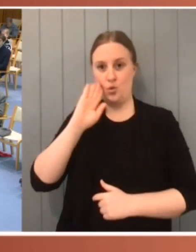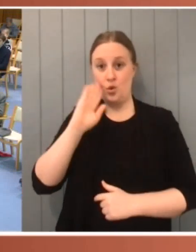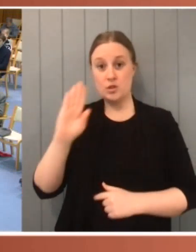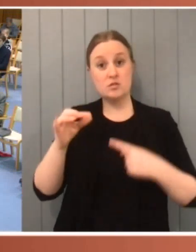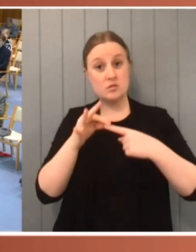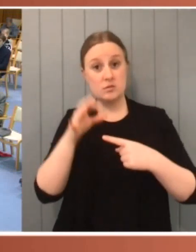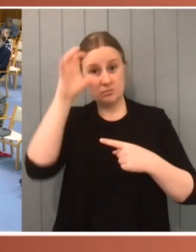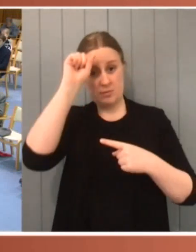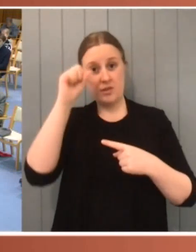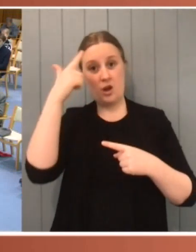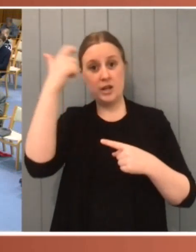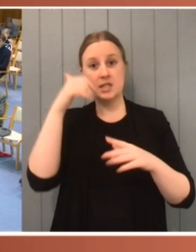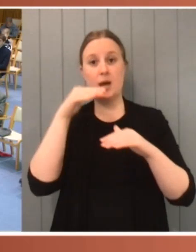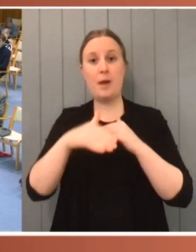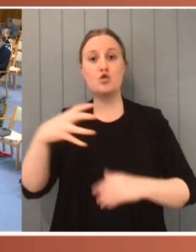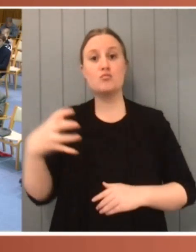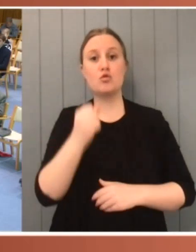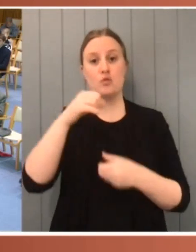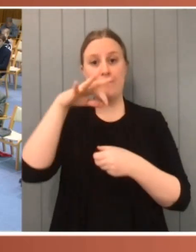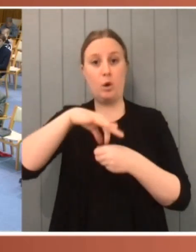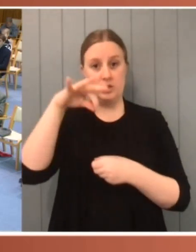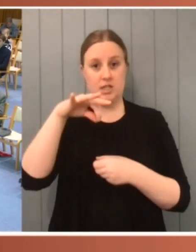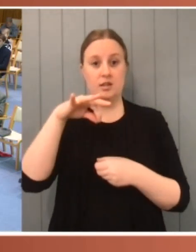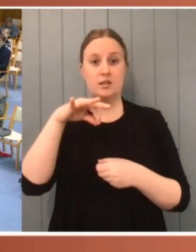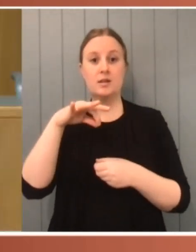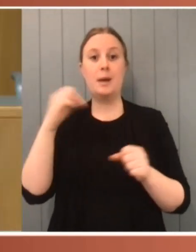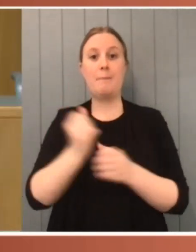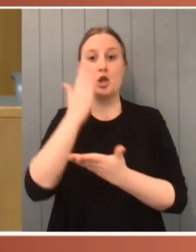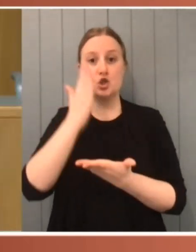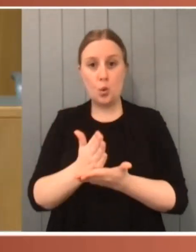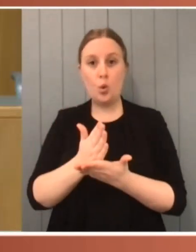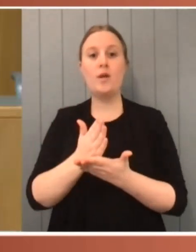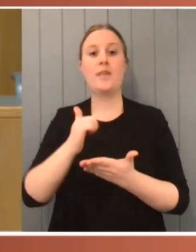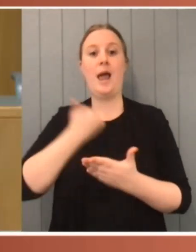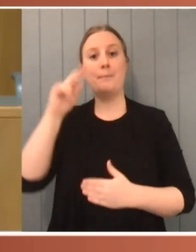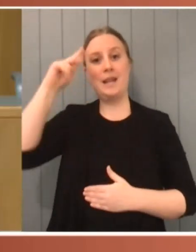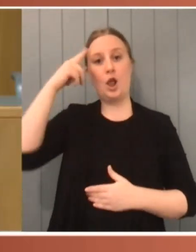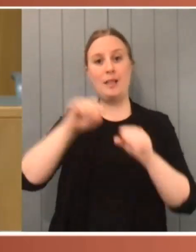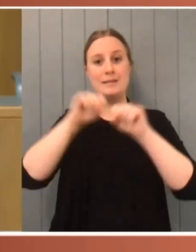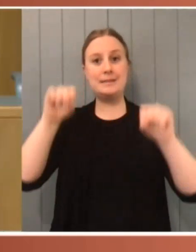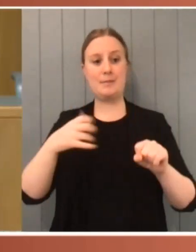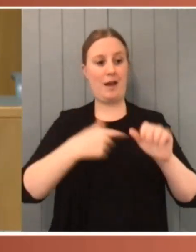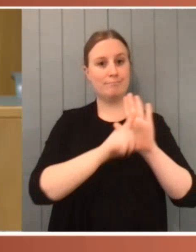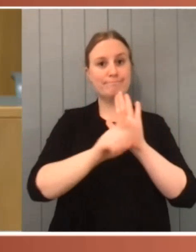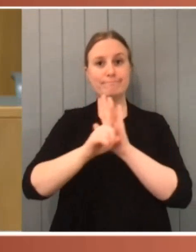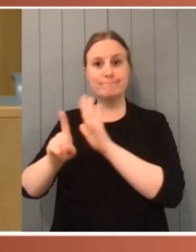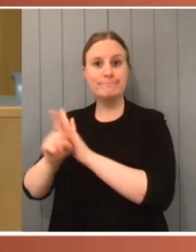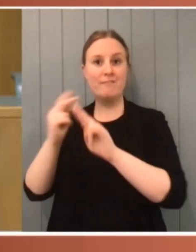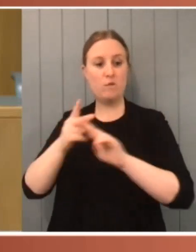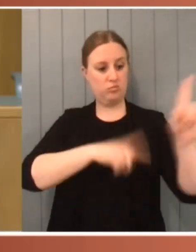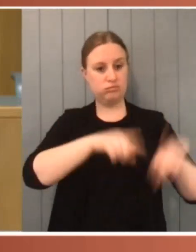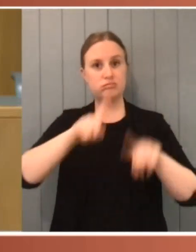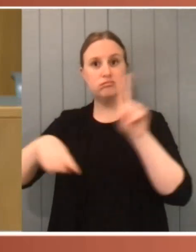voting helps to ensure that a political system is more representative. Because normally when vote is voluntary, it's members of